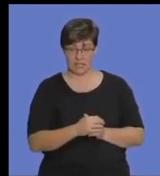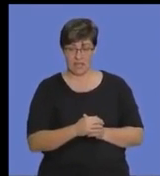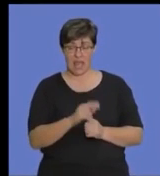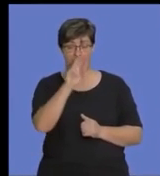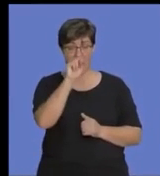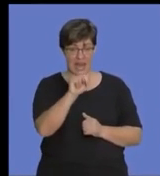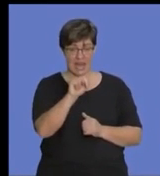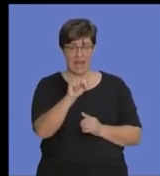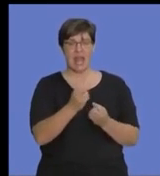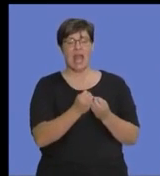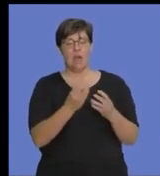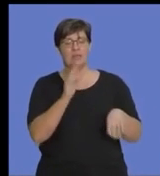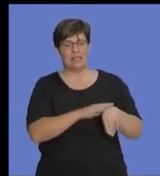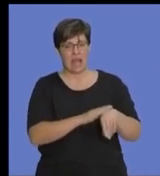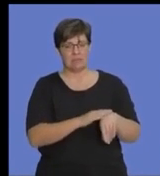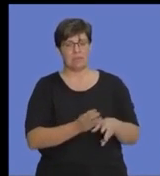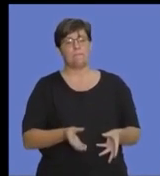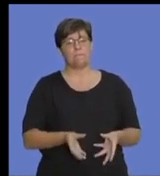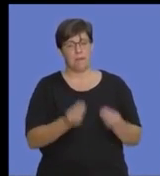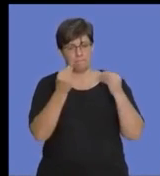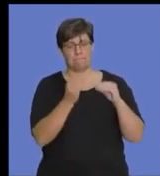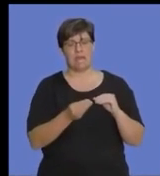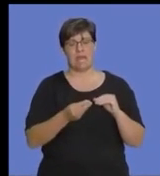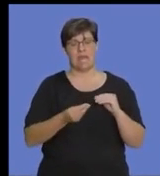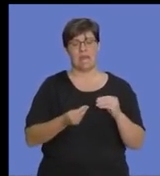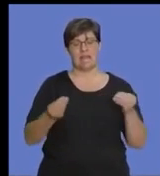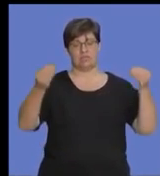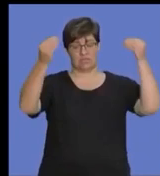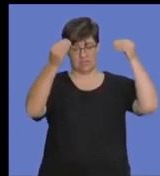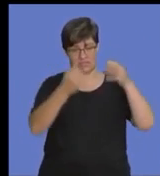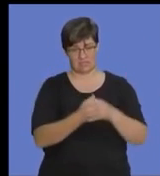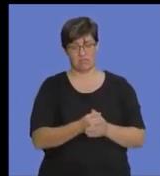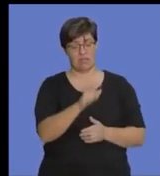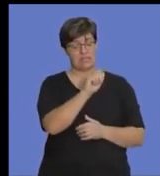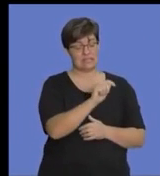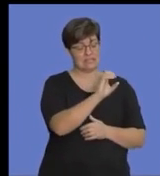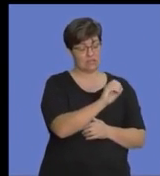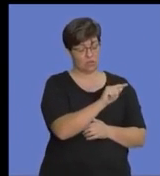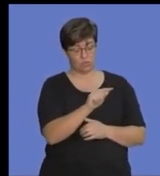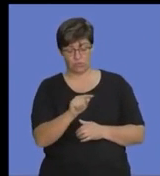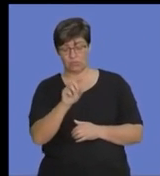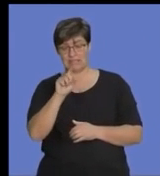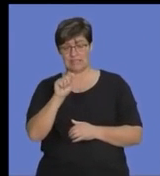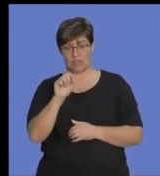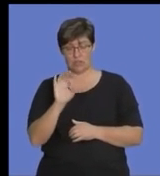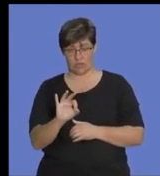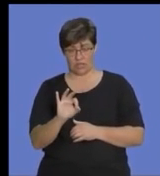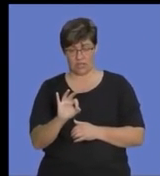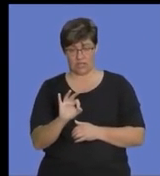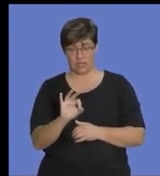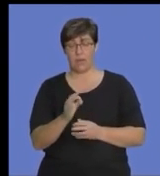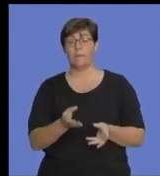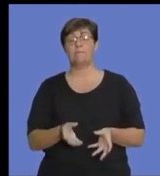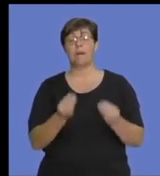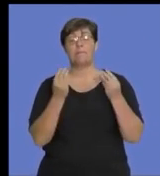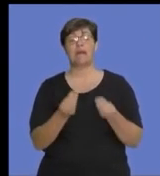said n will be the number of times the person is getting interest. So between T0 and T3,